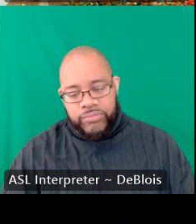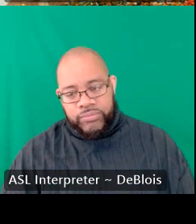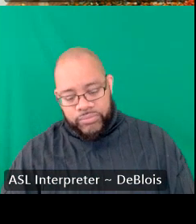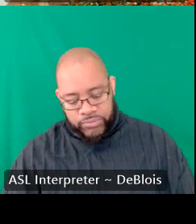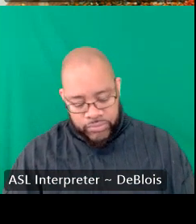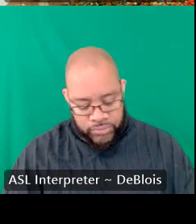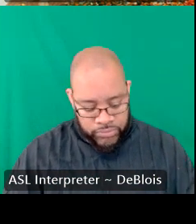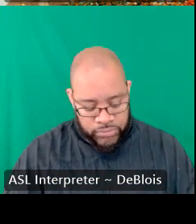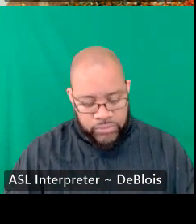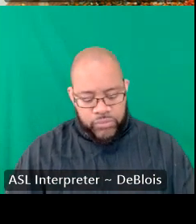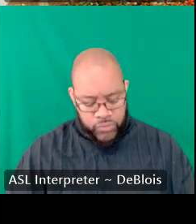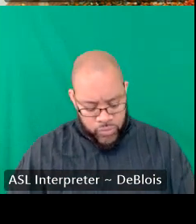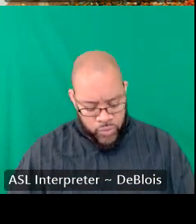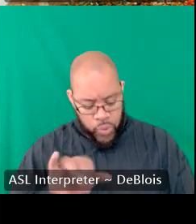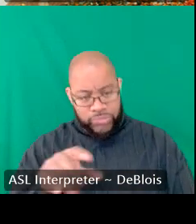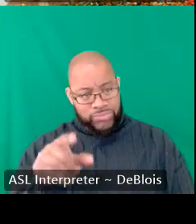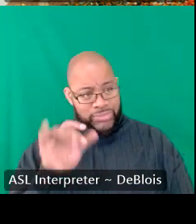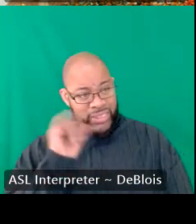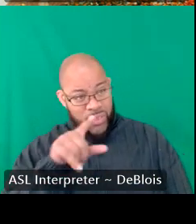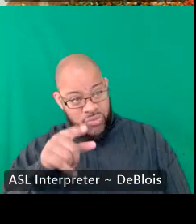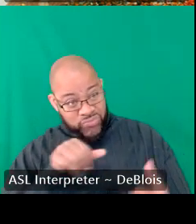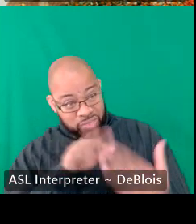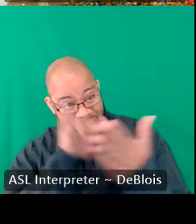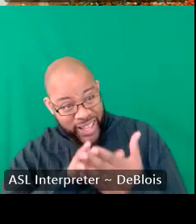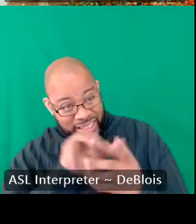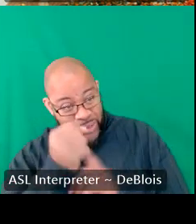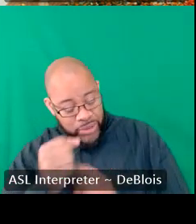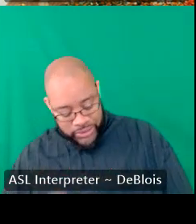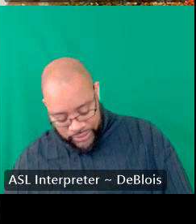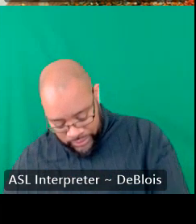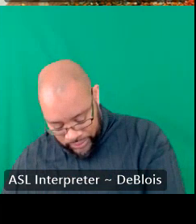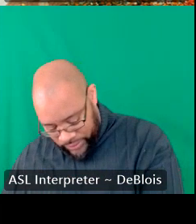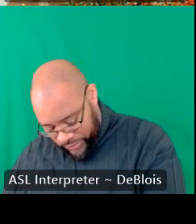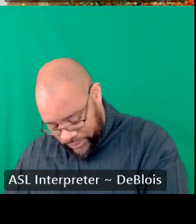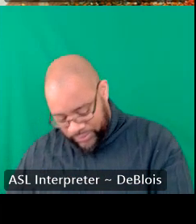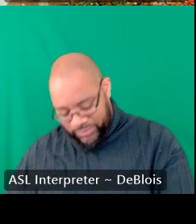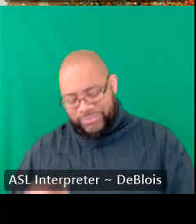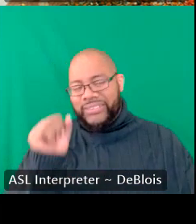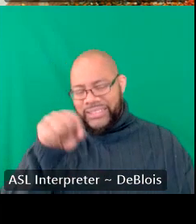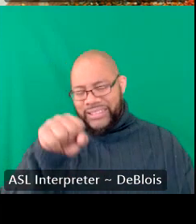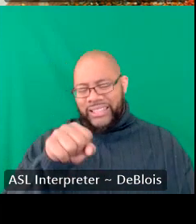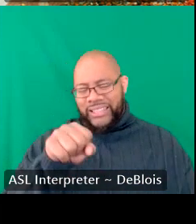Courtney, it sounds like you've run into that before. Entirely possible.